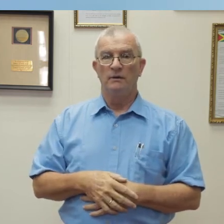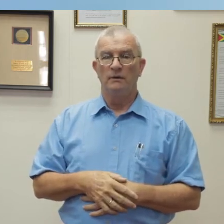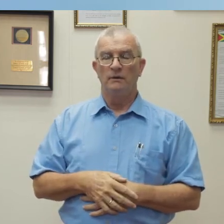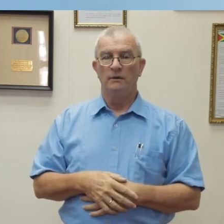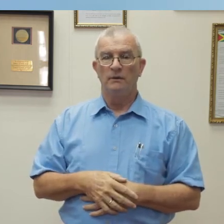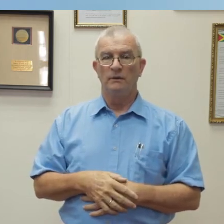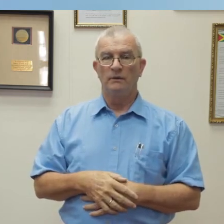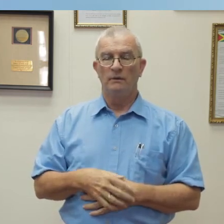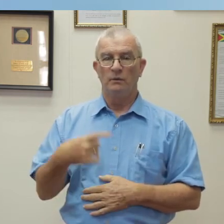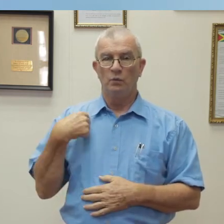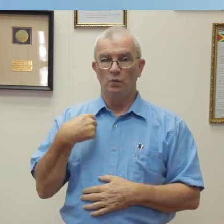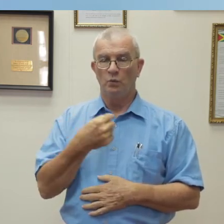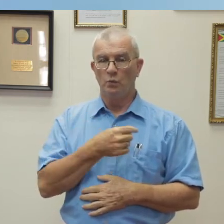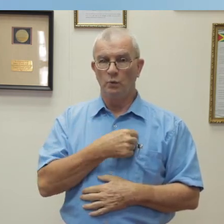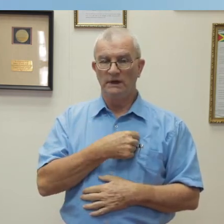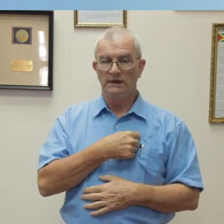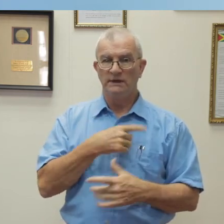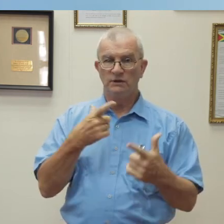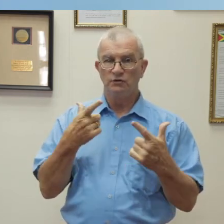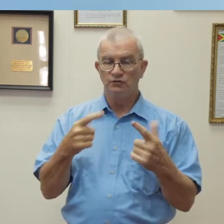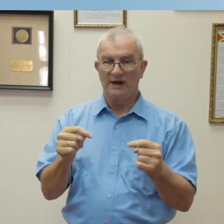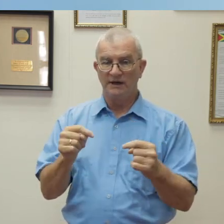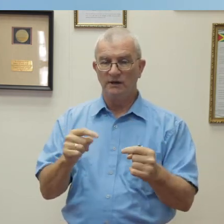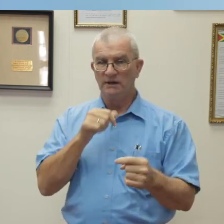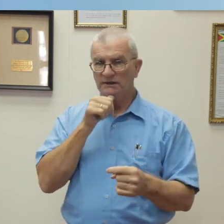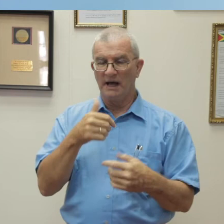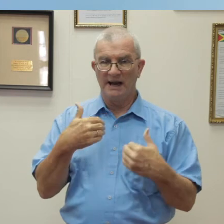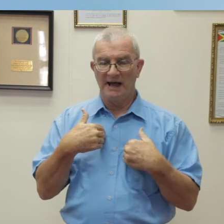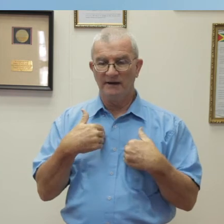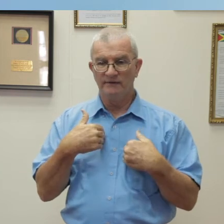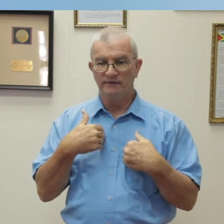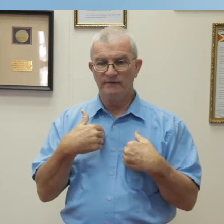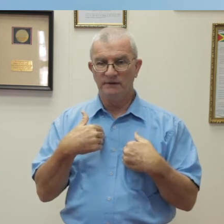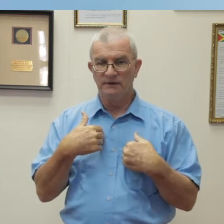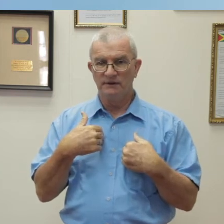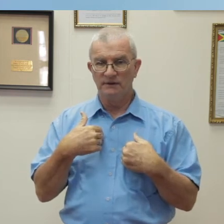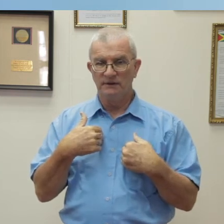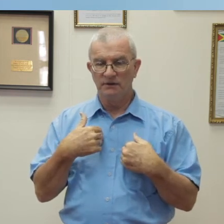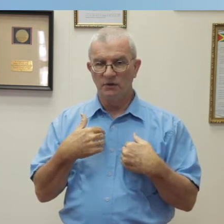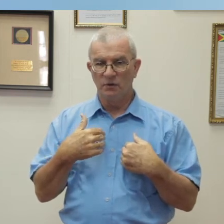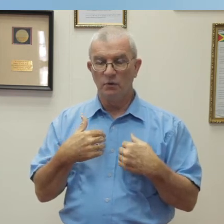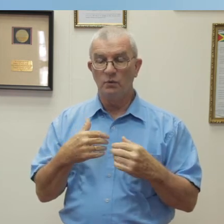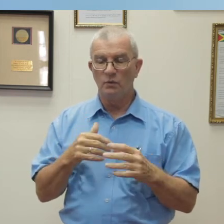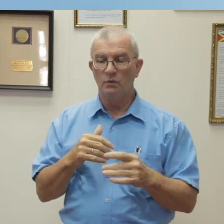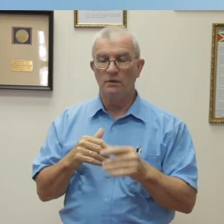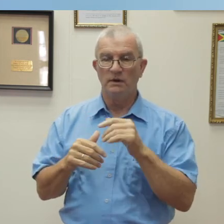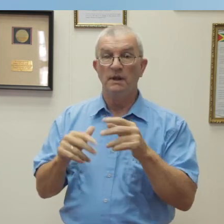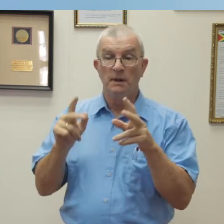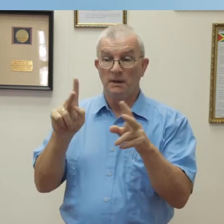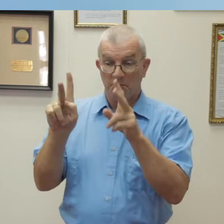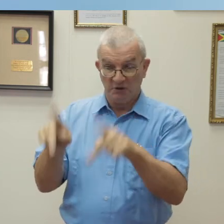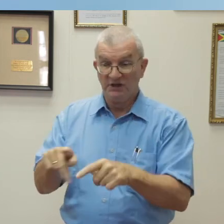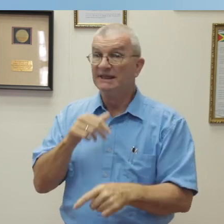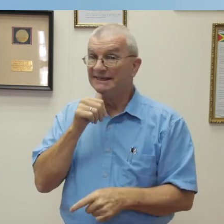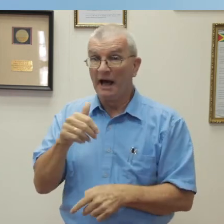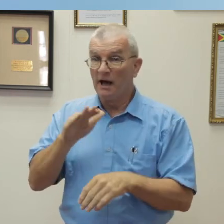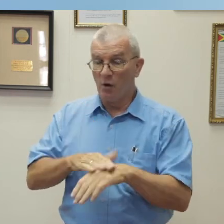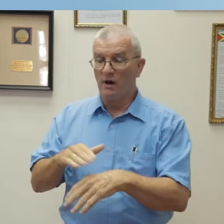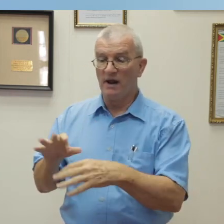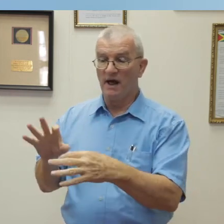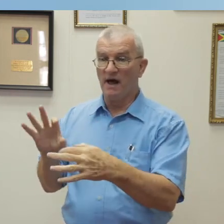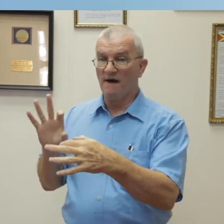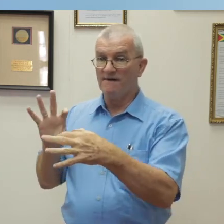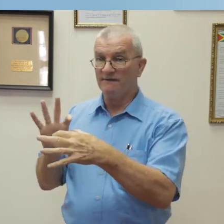world, to not have to put a patient on a ventilator. However,